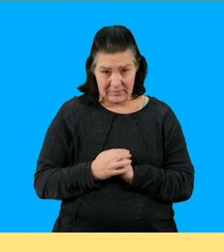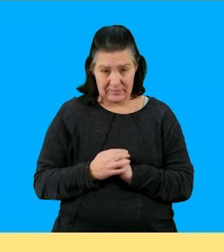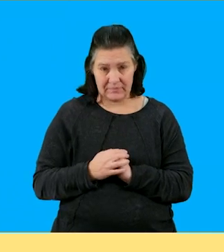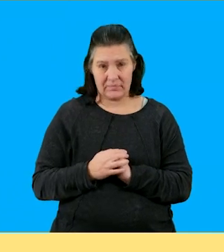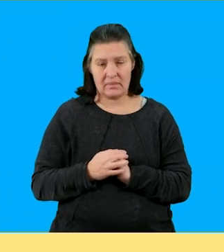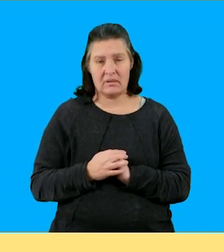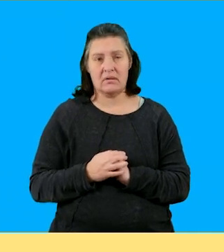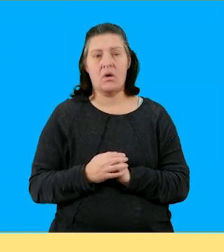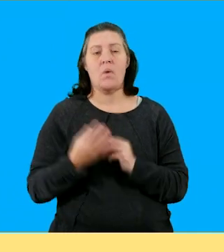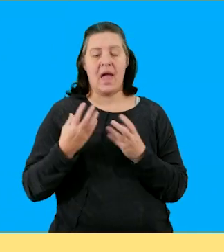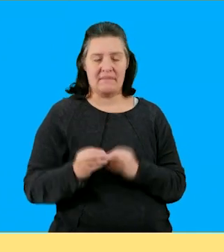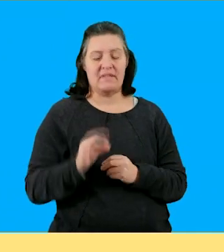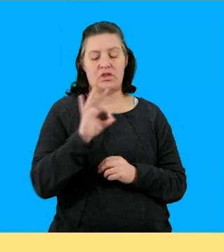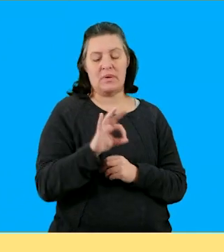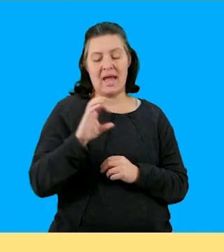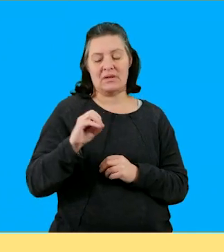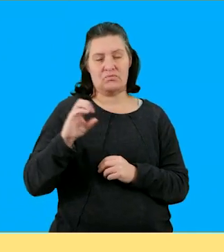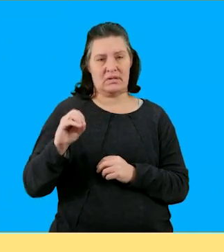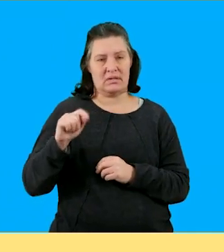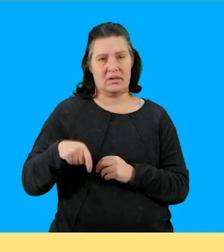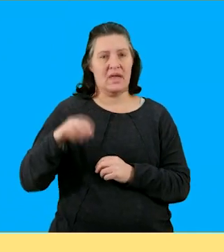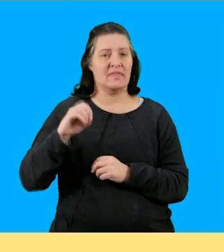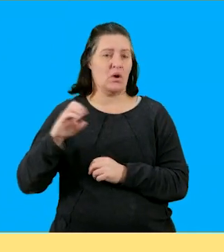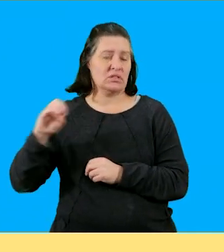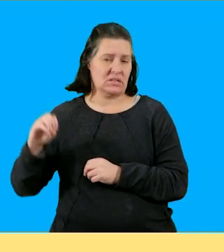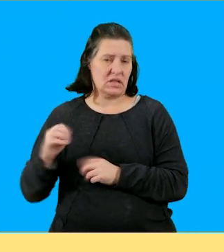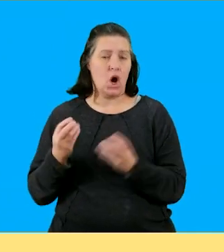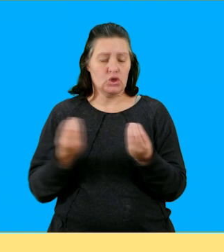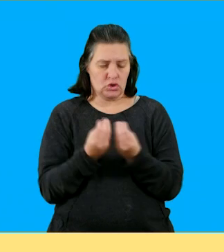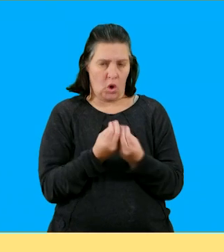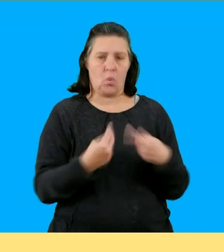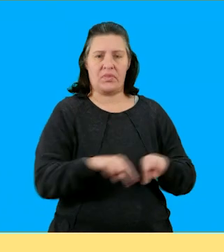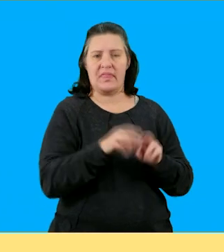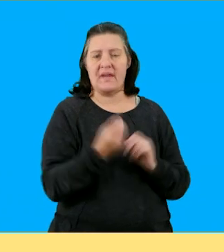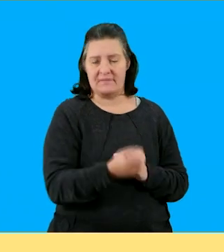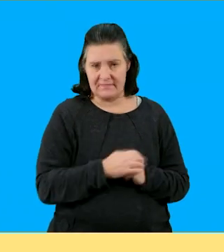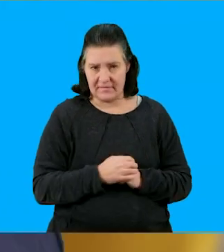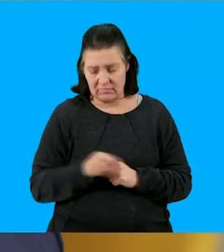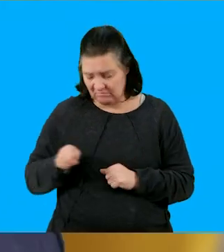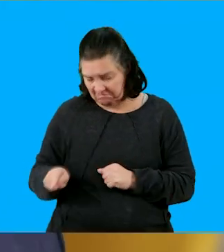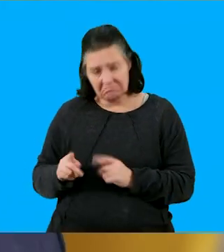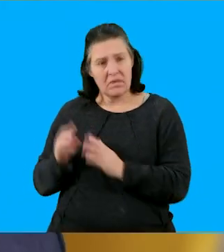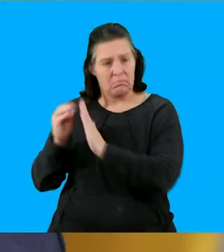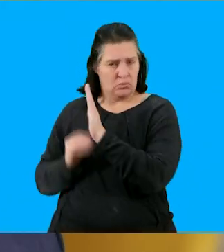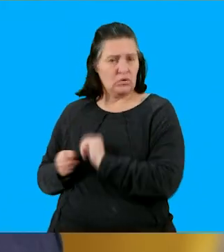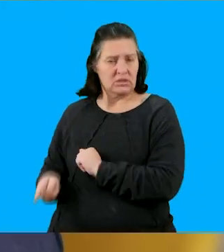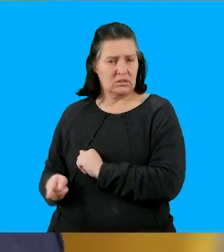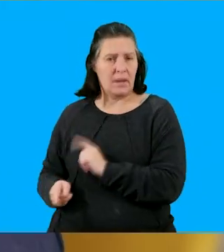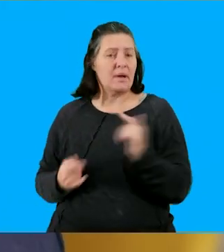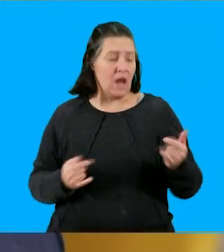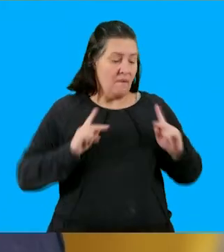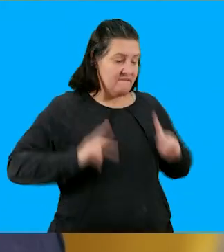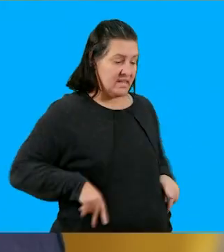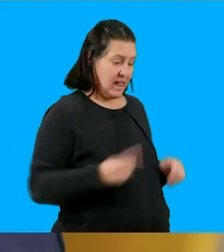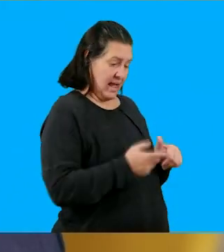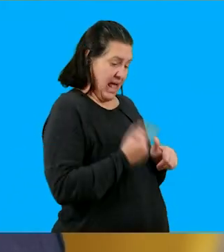According to business records, we have 300,000 worth of stock, according to the business records. But when we